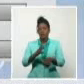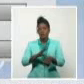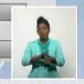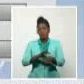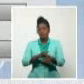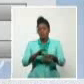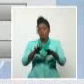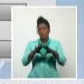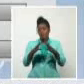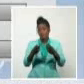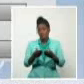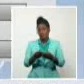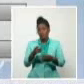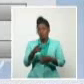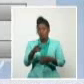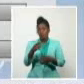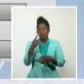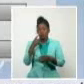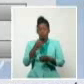We're talking about